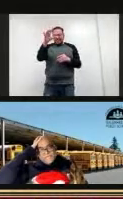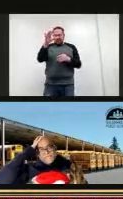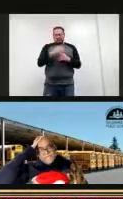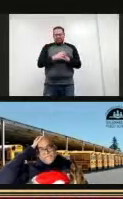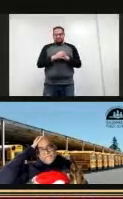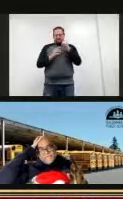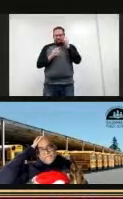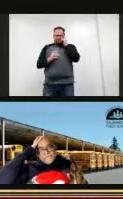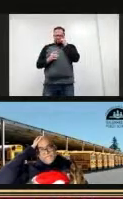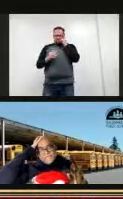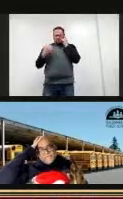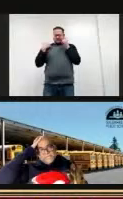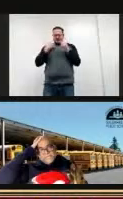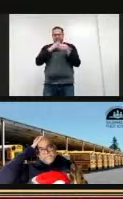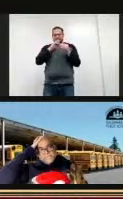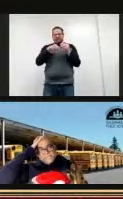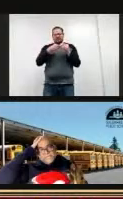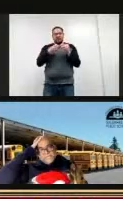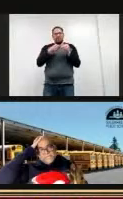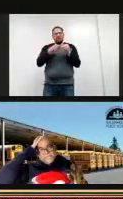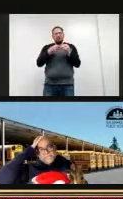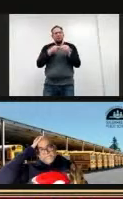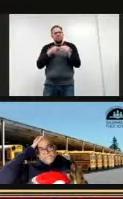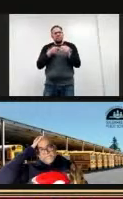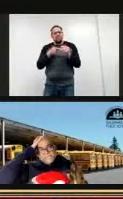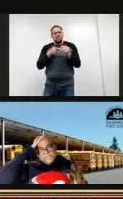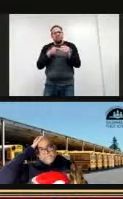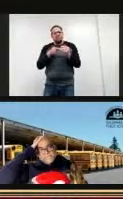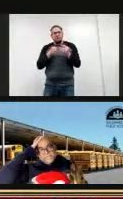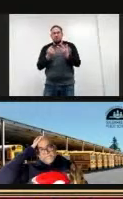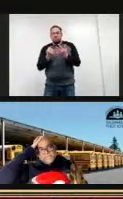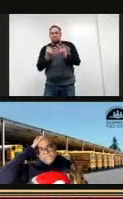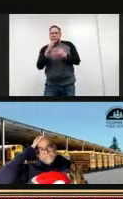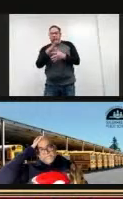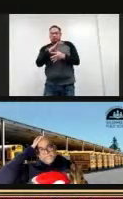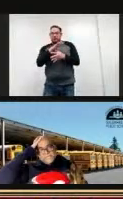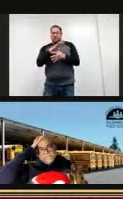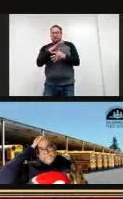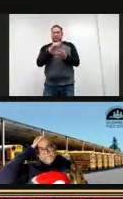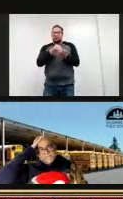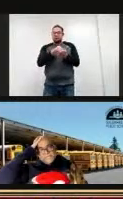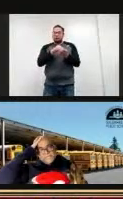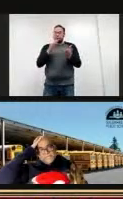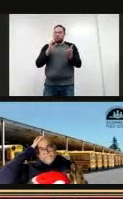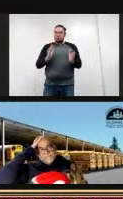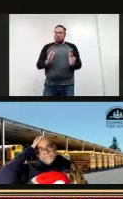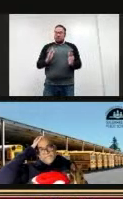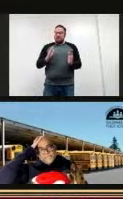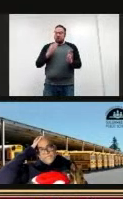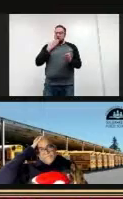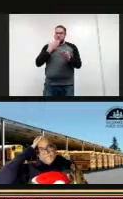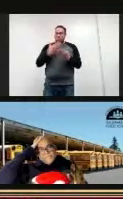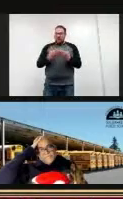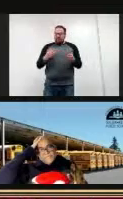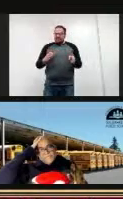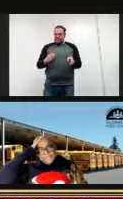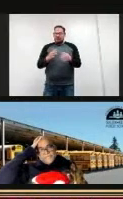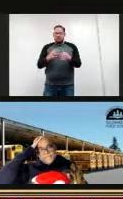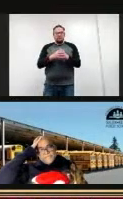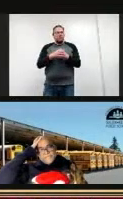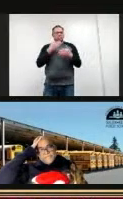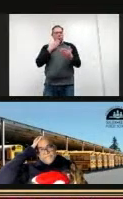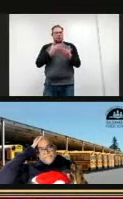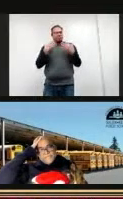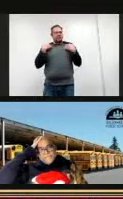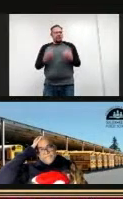We talk about placing top priority on student well-being up, let's see, what is it,